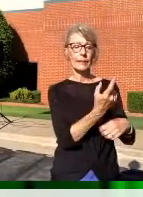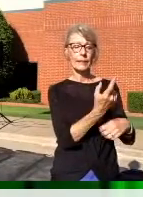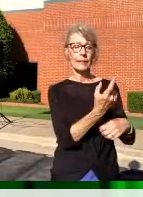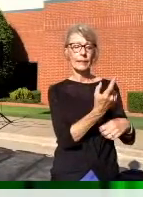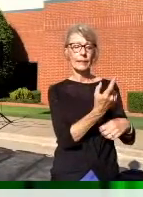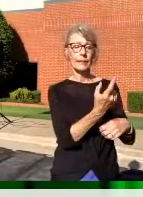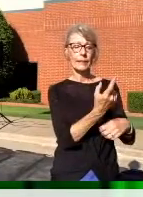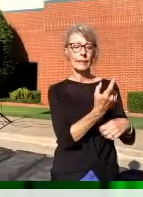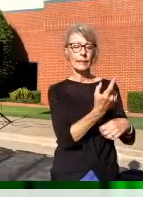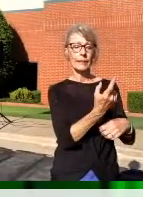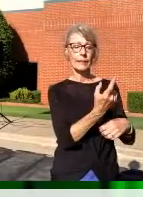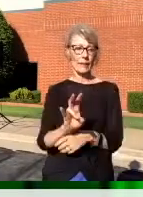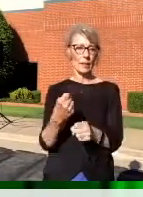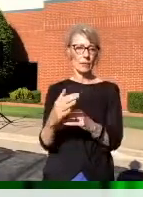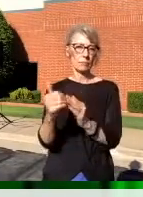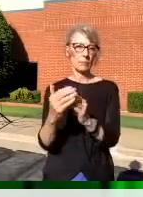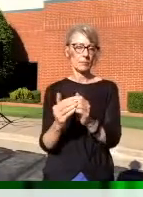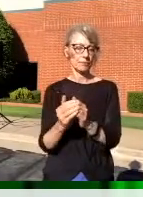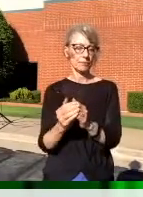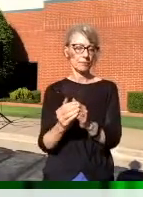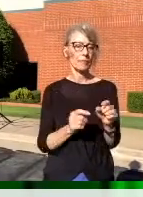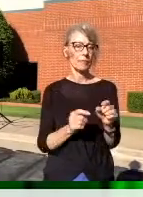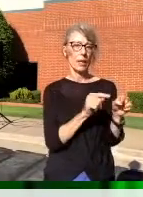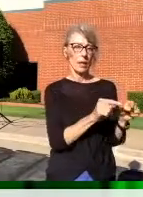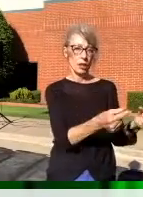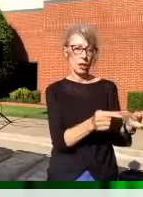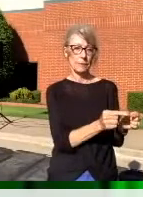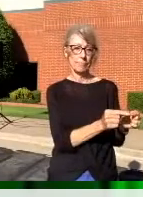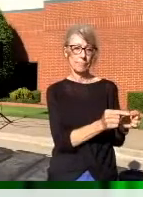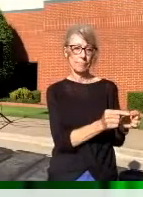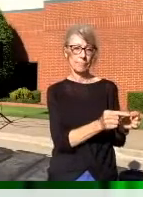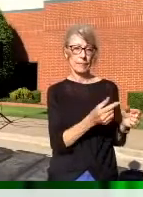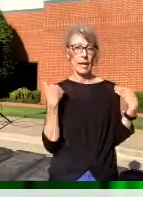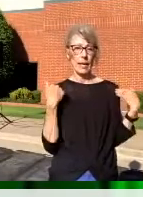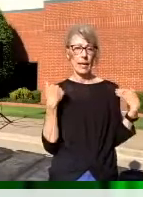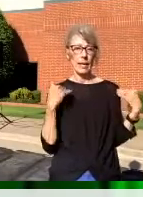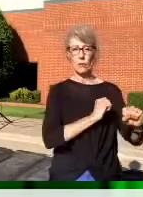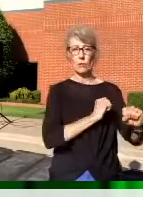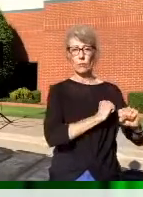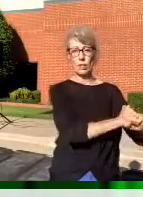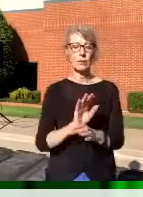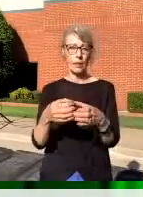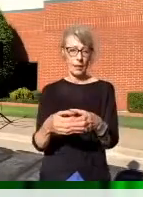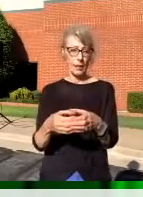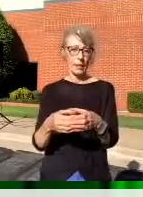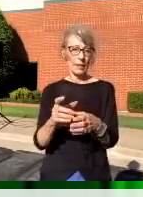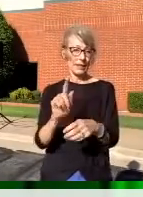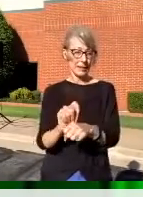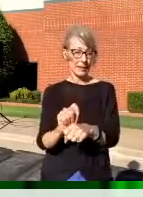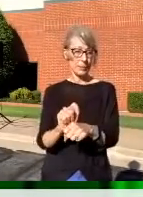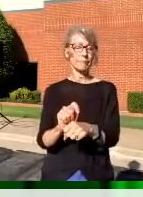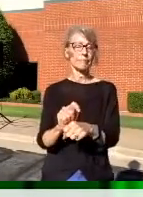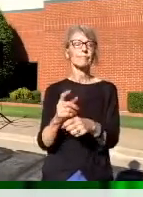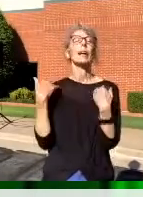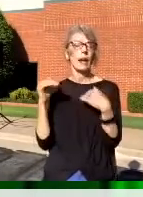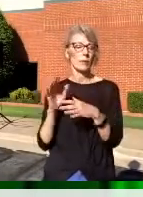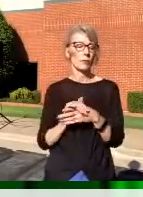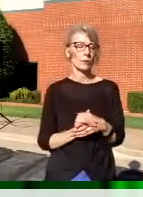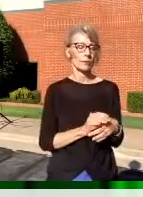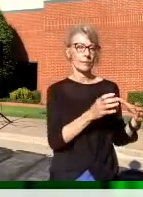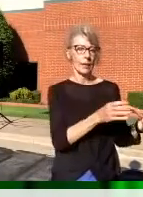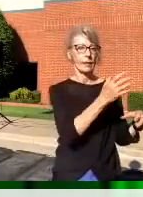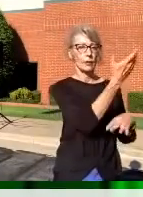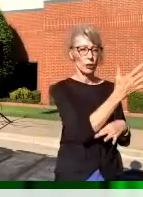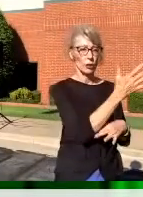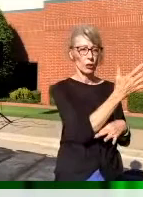angel guards the Garden of Eden. Angels in the temple. You have a tree in the Garden of Eden. You have a carving of a tree